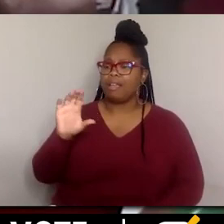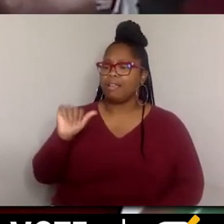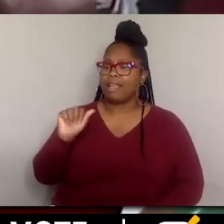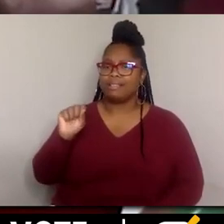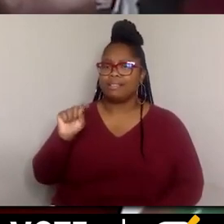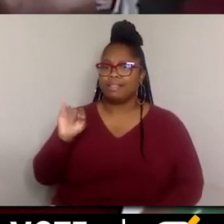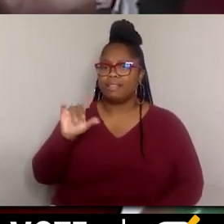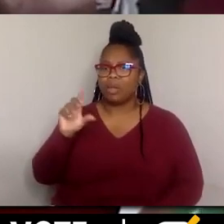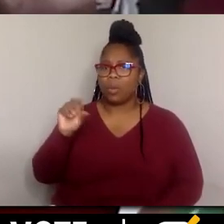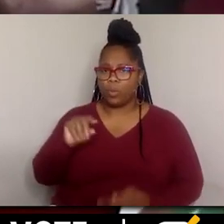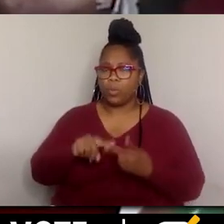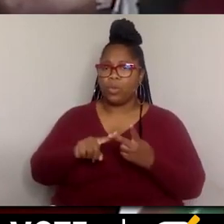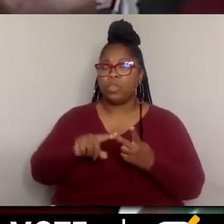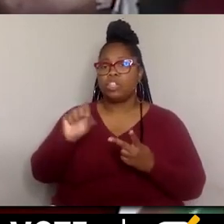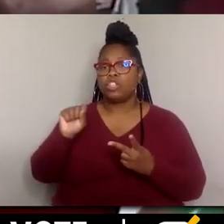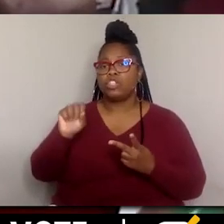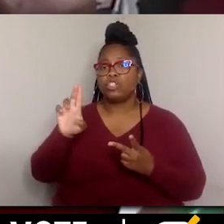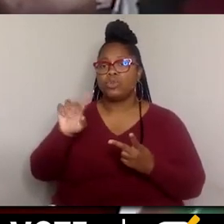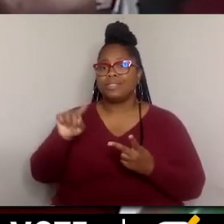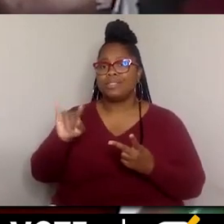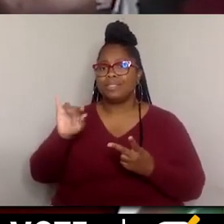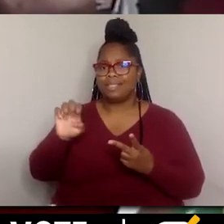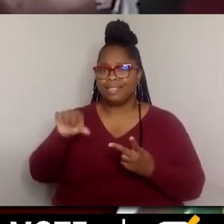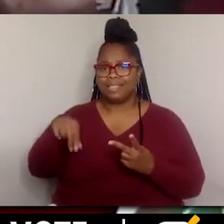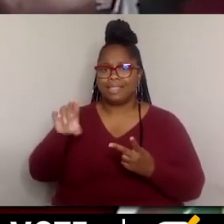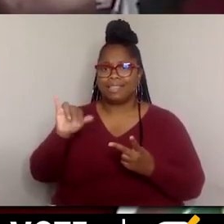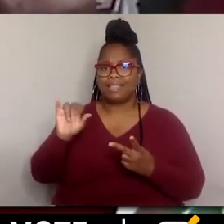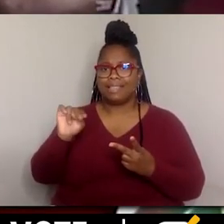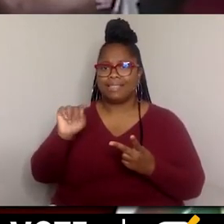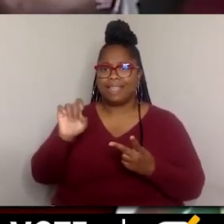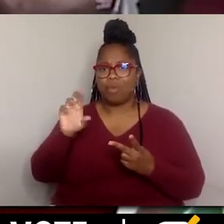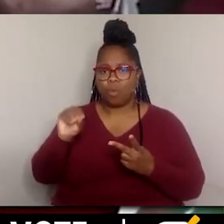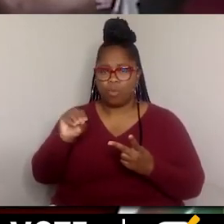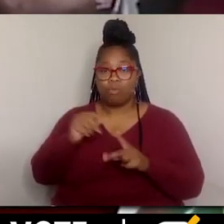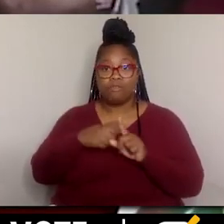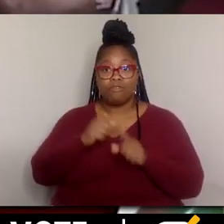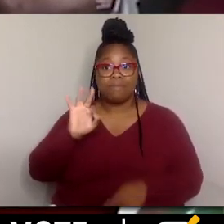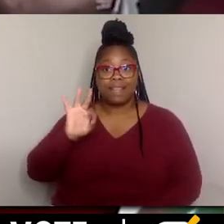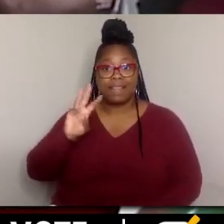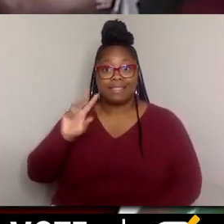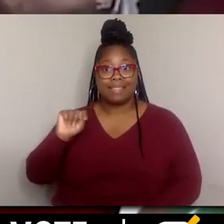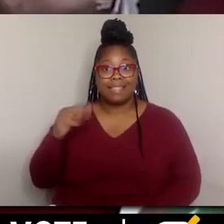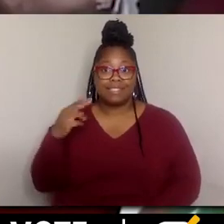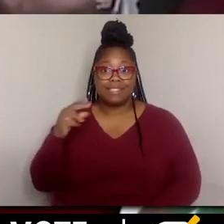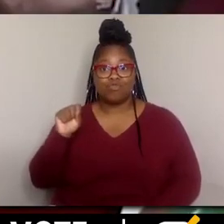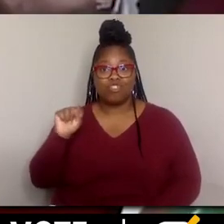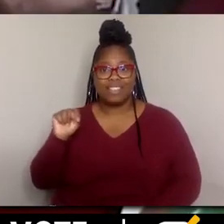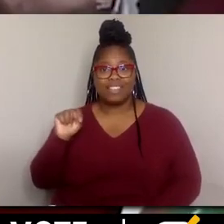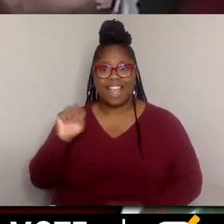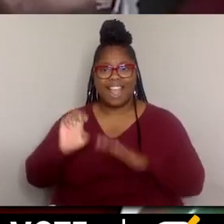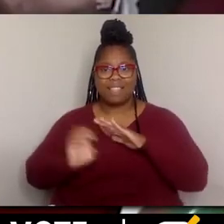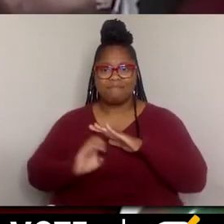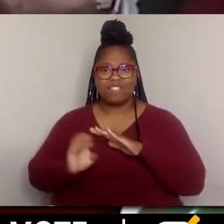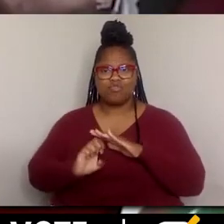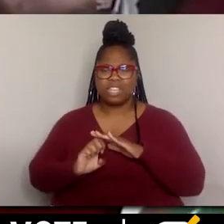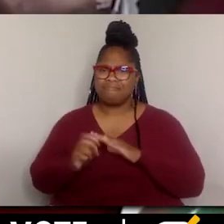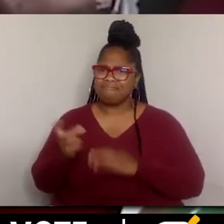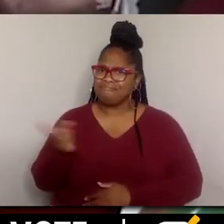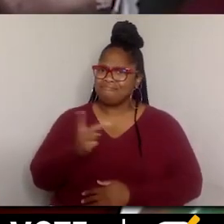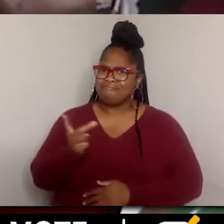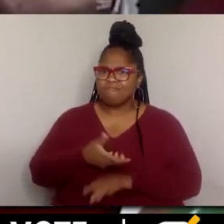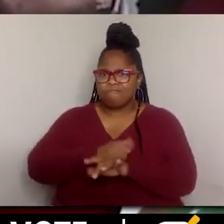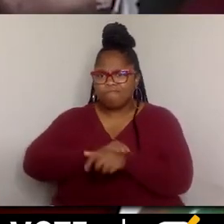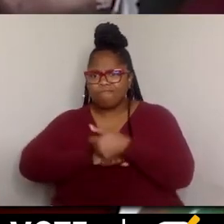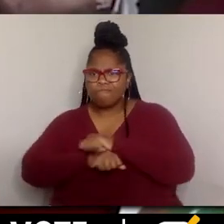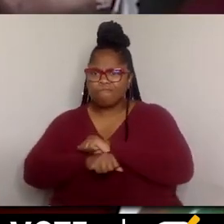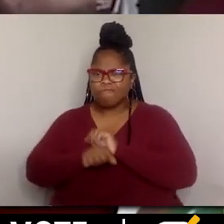from 96th Street Elementary have been instrumental in helping push back on